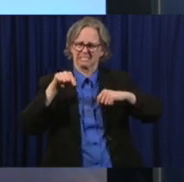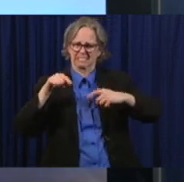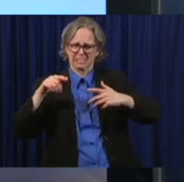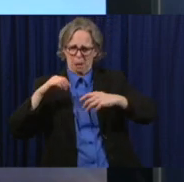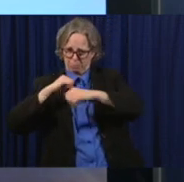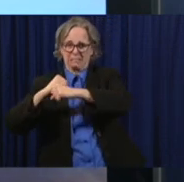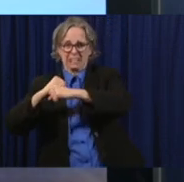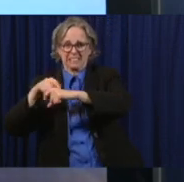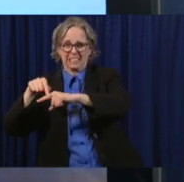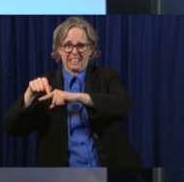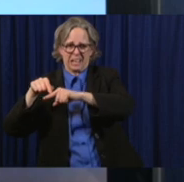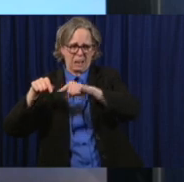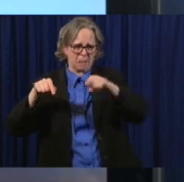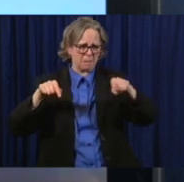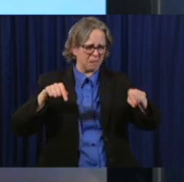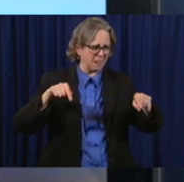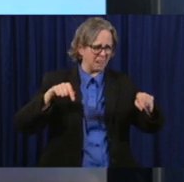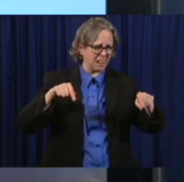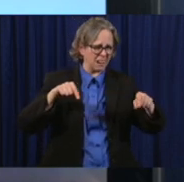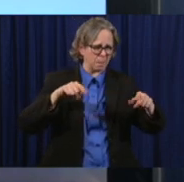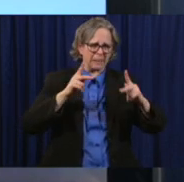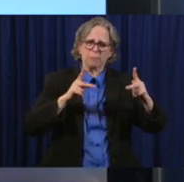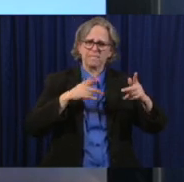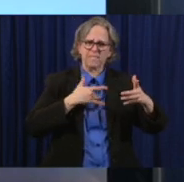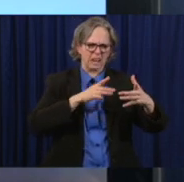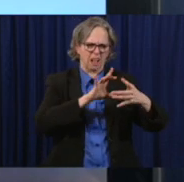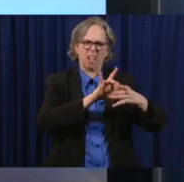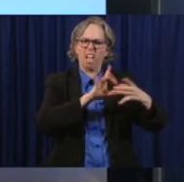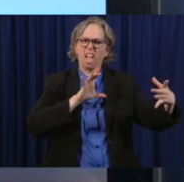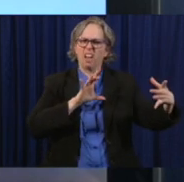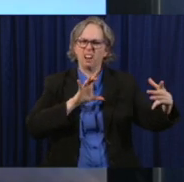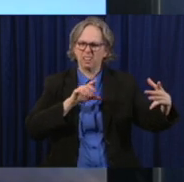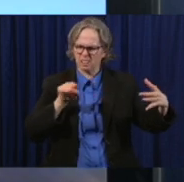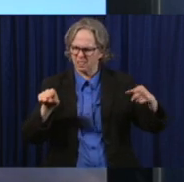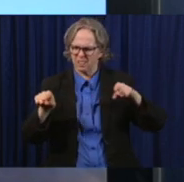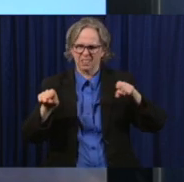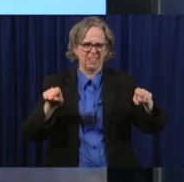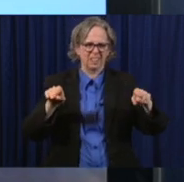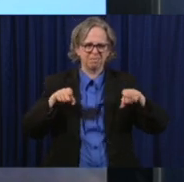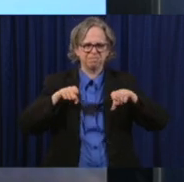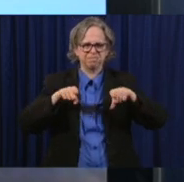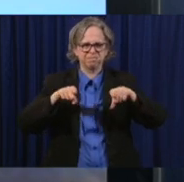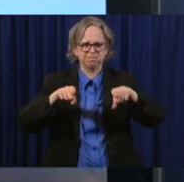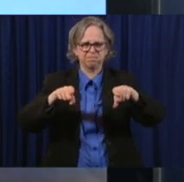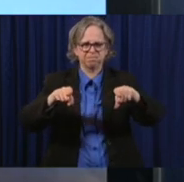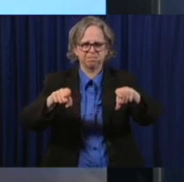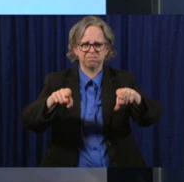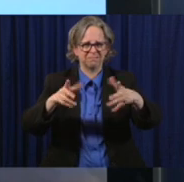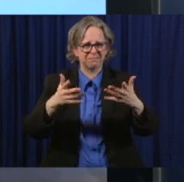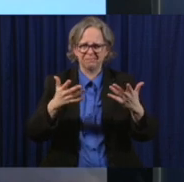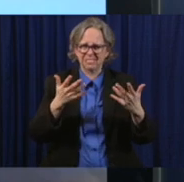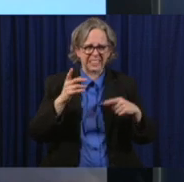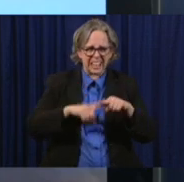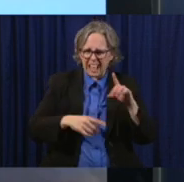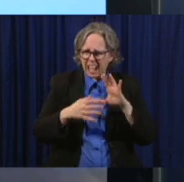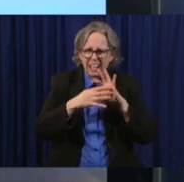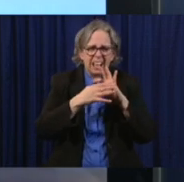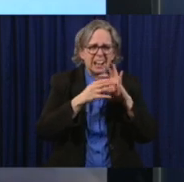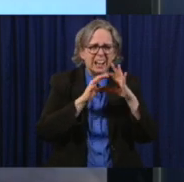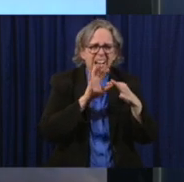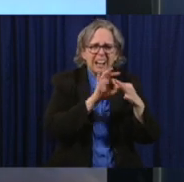having disconnections, if you will, or not having the level of connection that we're typically accustomed to between our